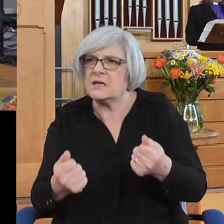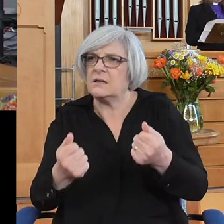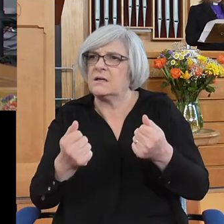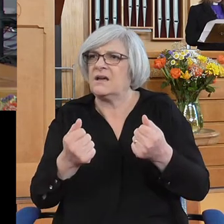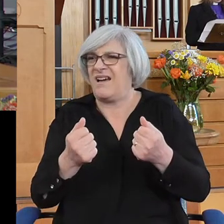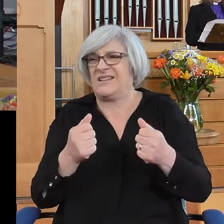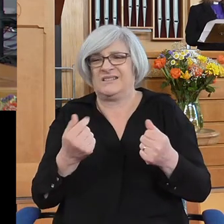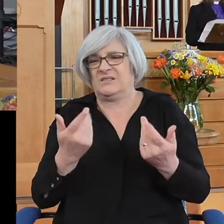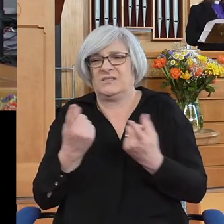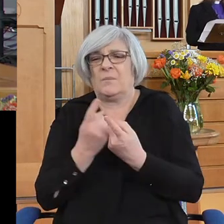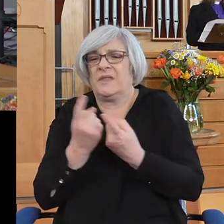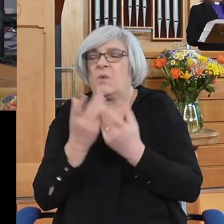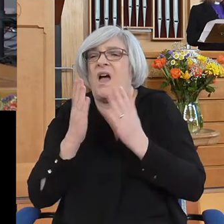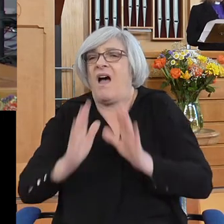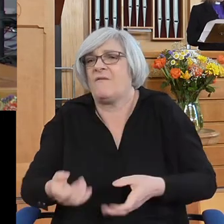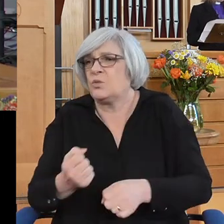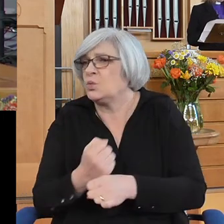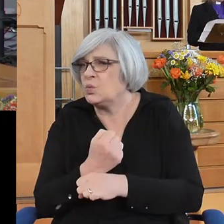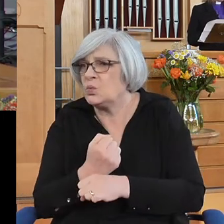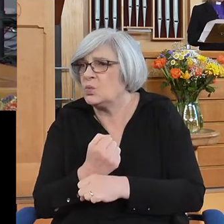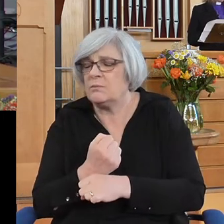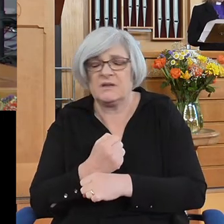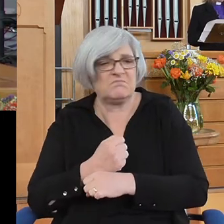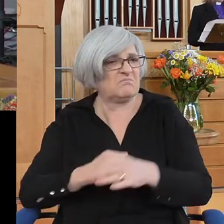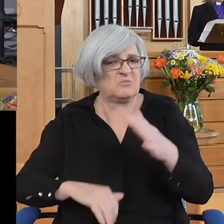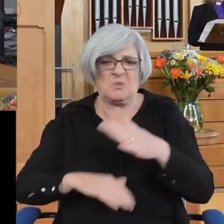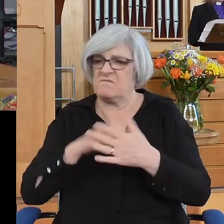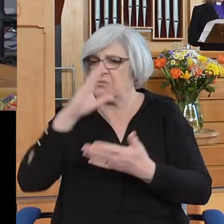necessary, unfulfilling experience.